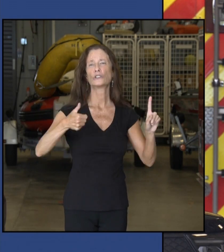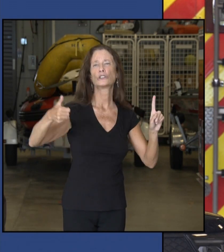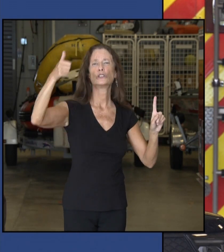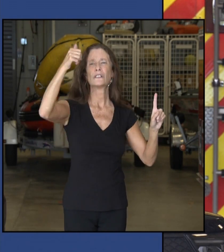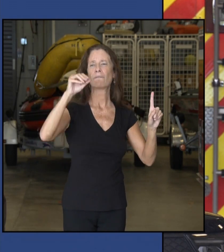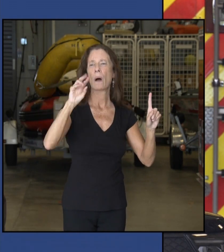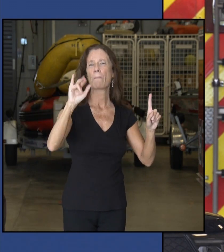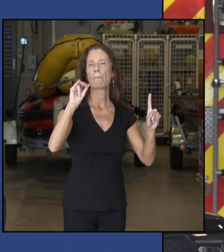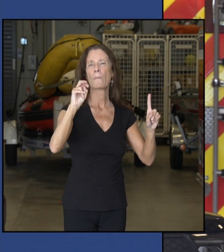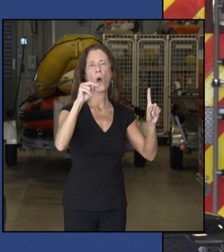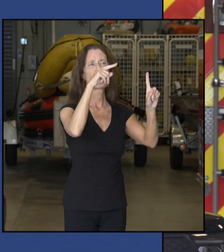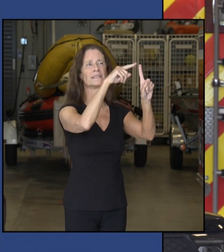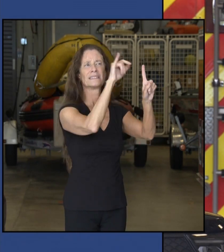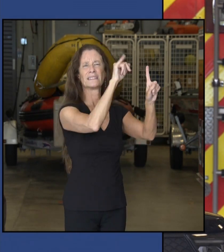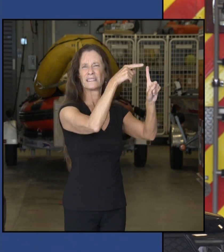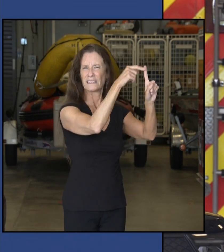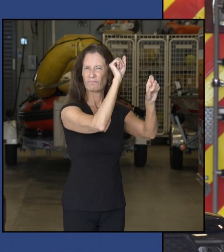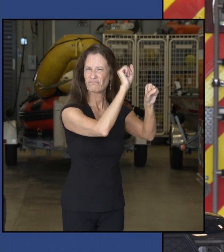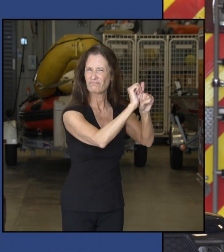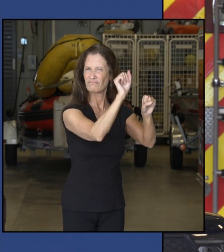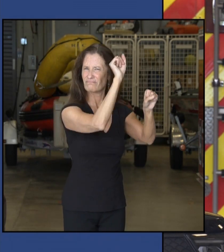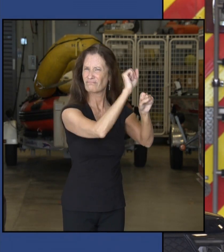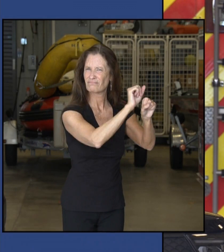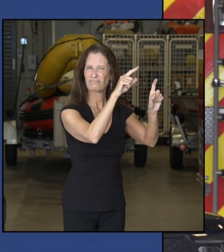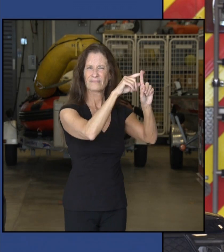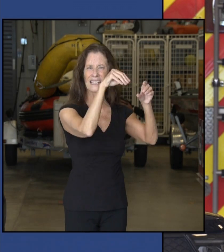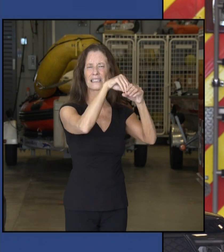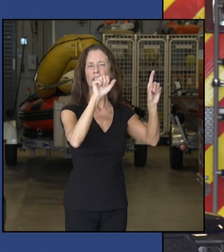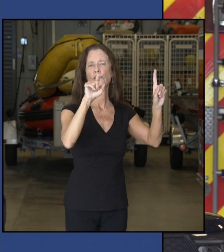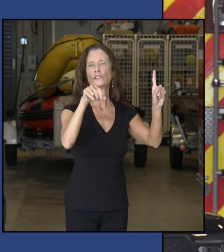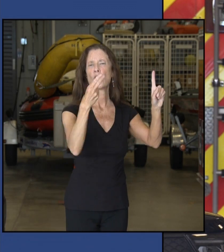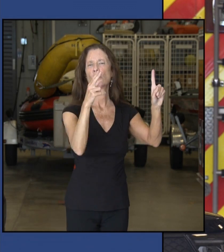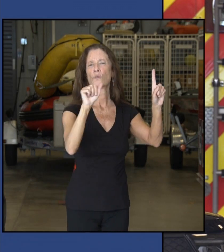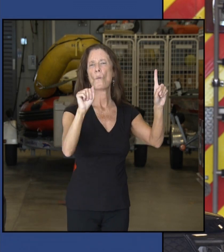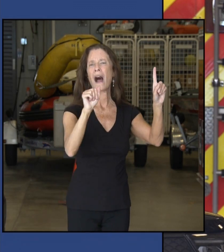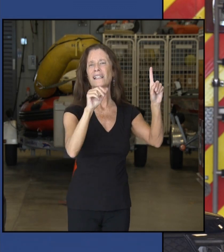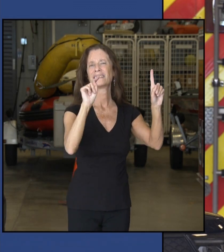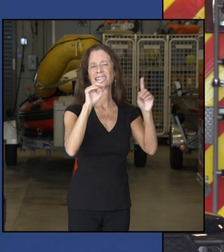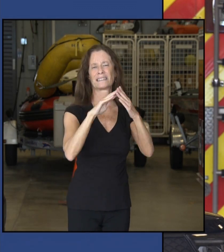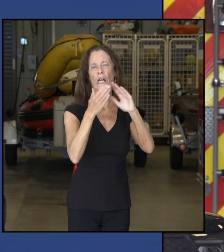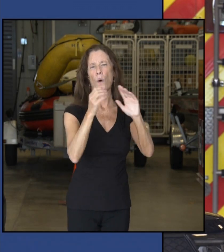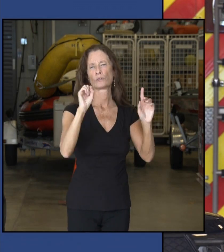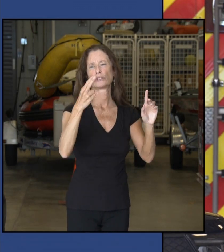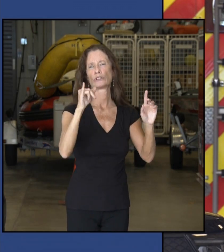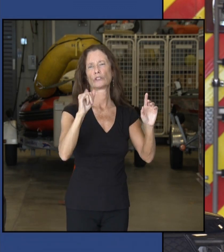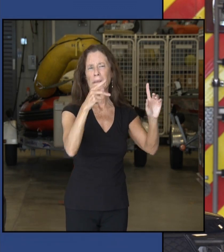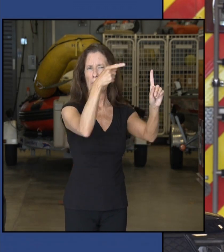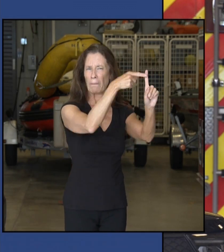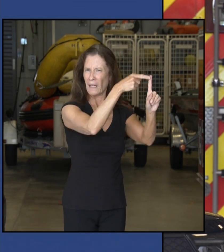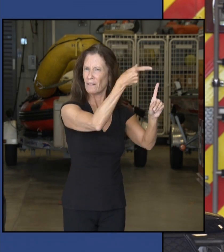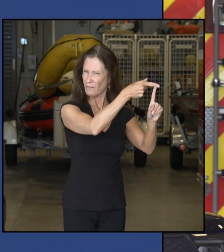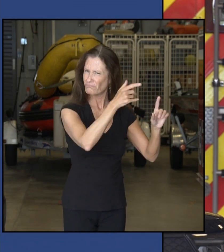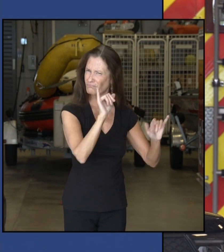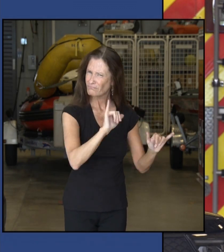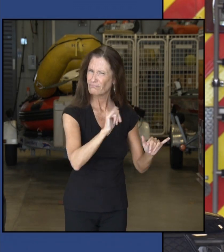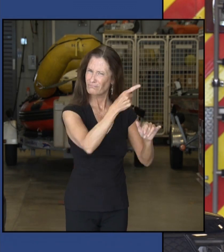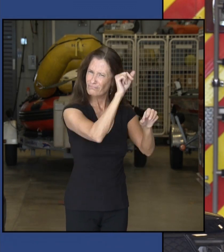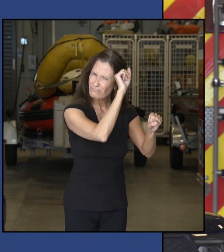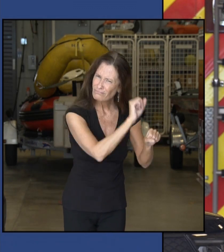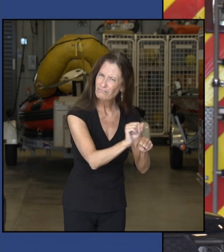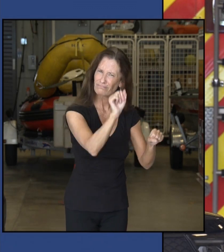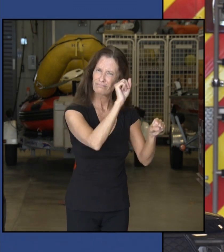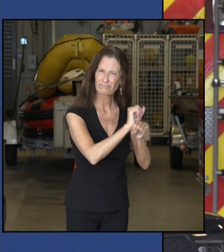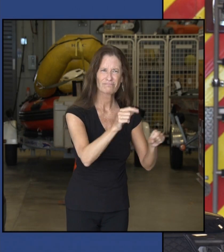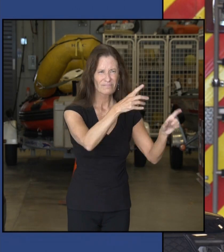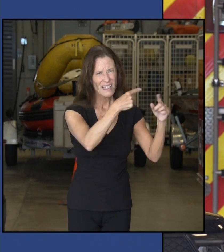their health and safety too. We must stop the virus transmission cycle to prevent it from infecting our friends,